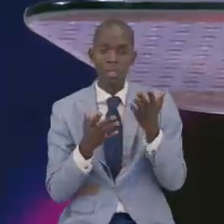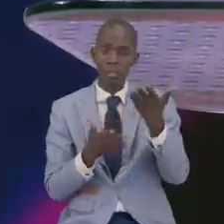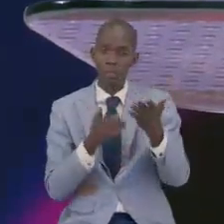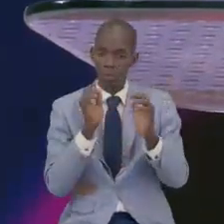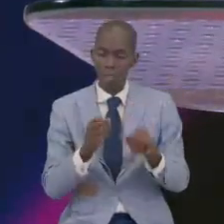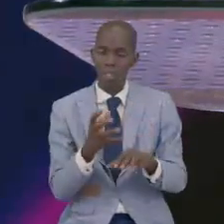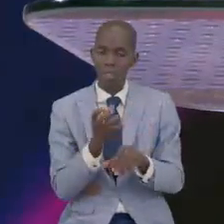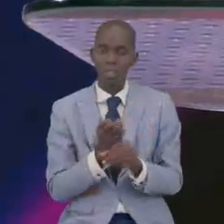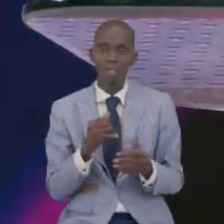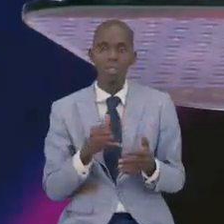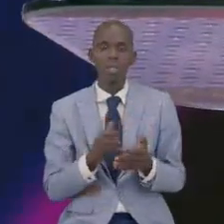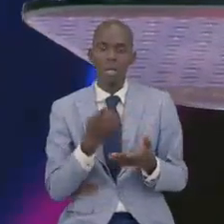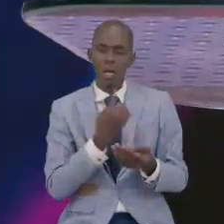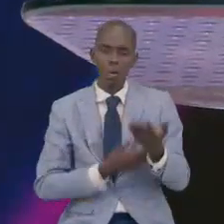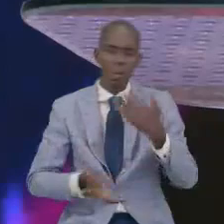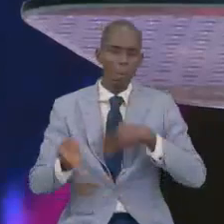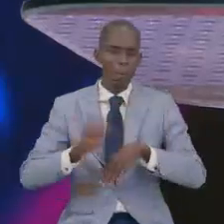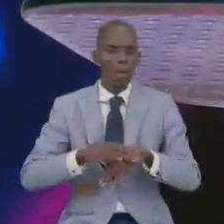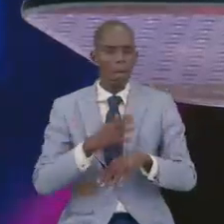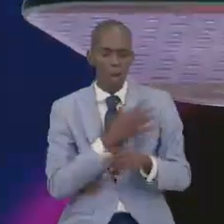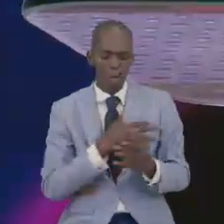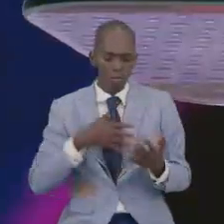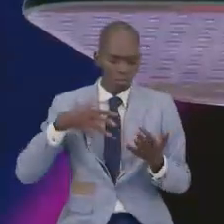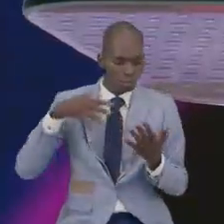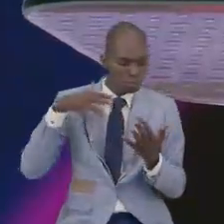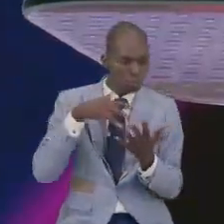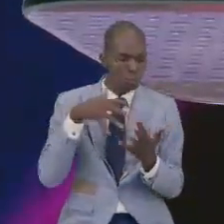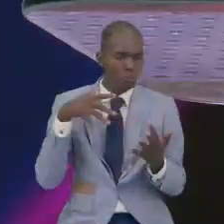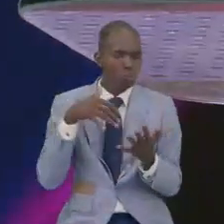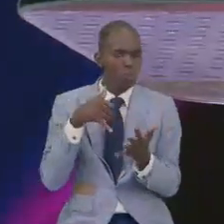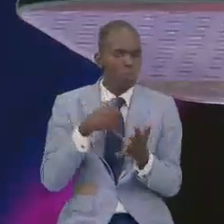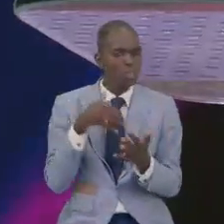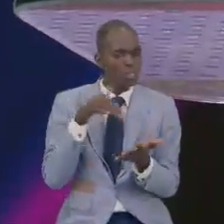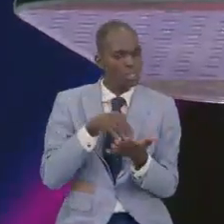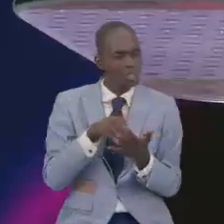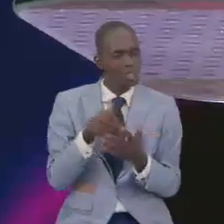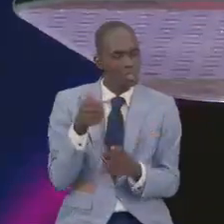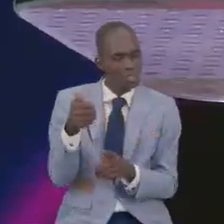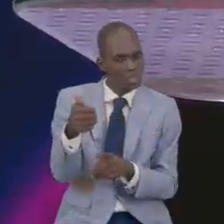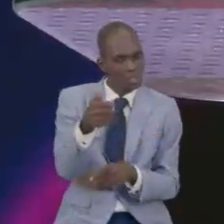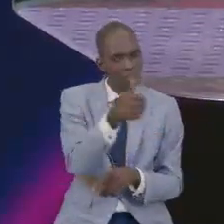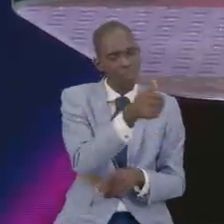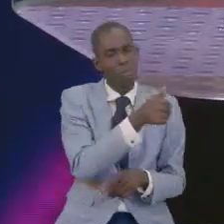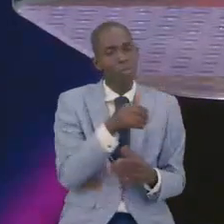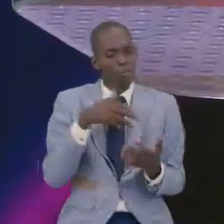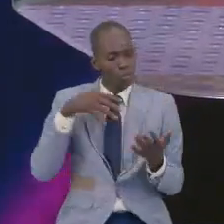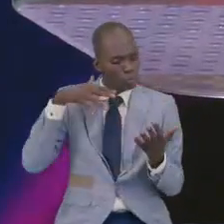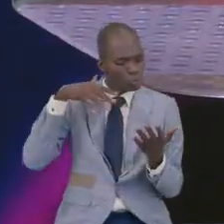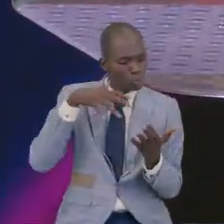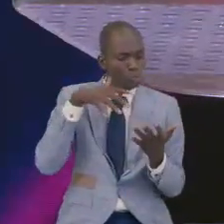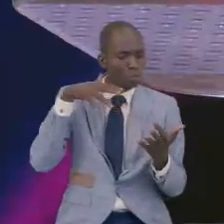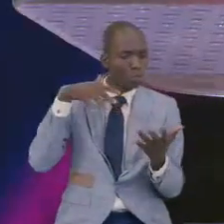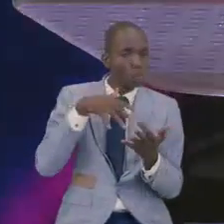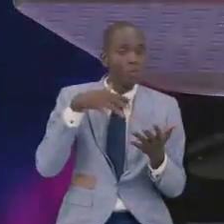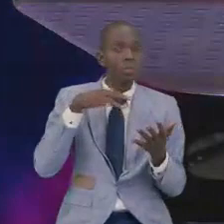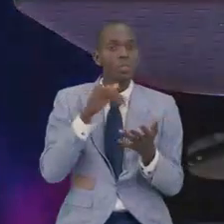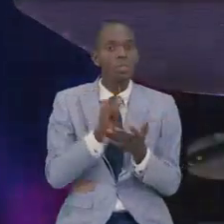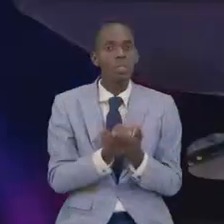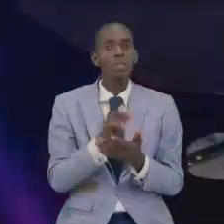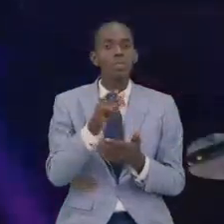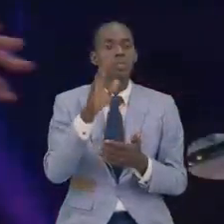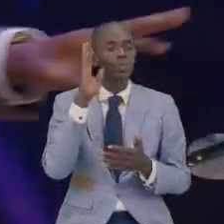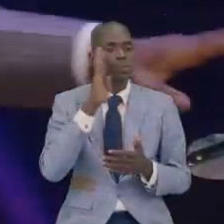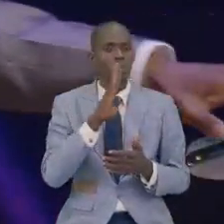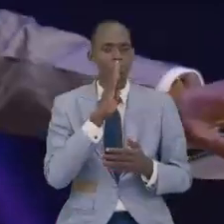then come back and study it again ourselves. Study to the point that we can teach other